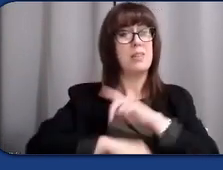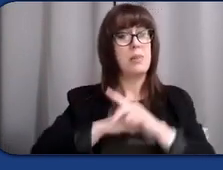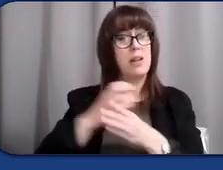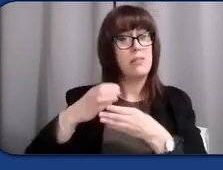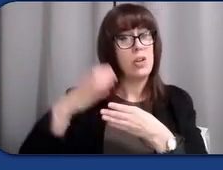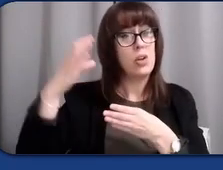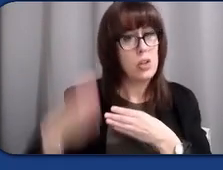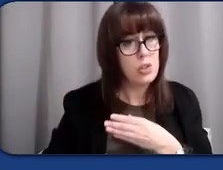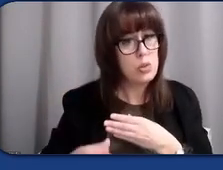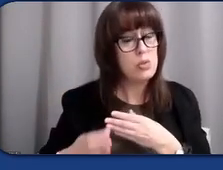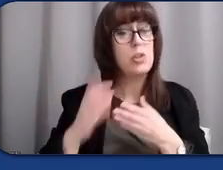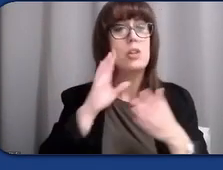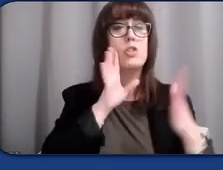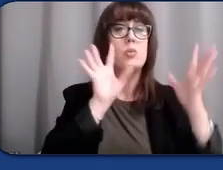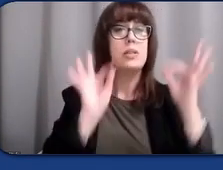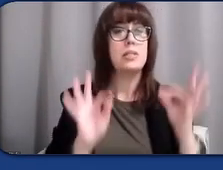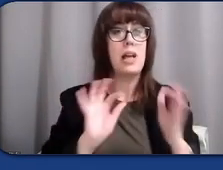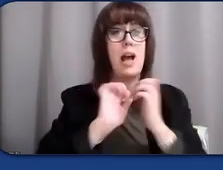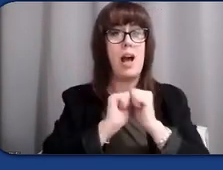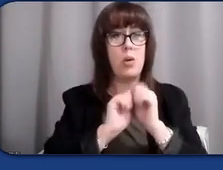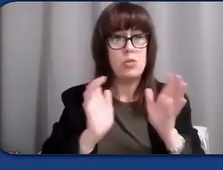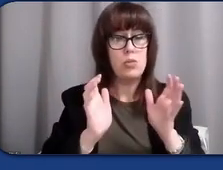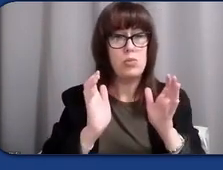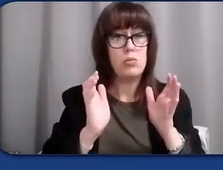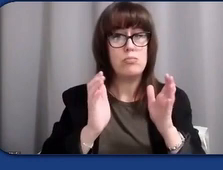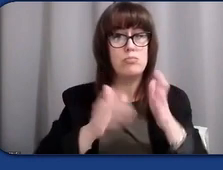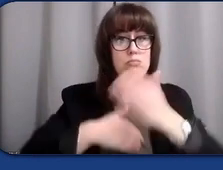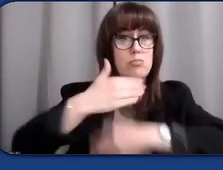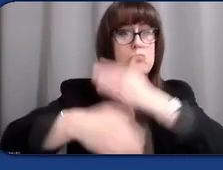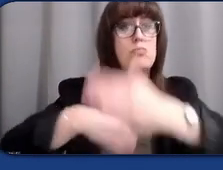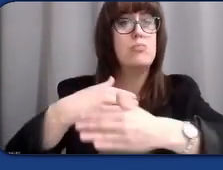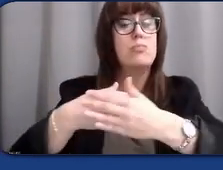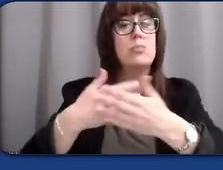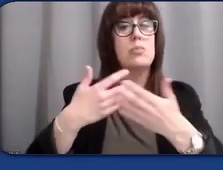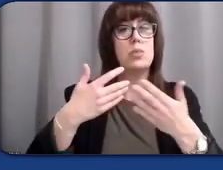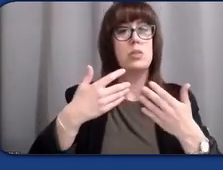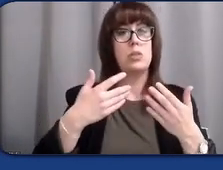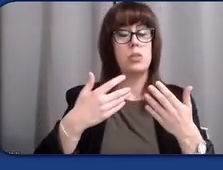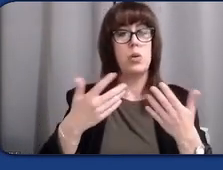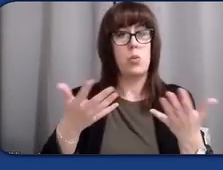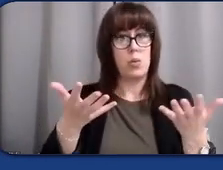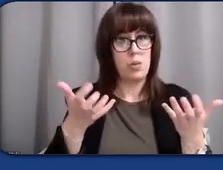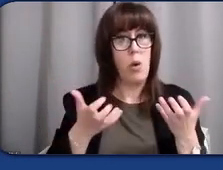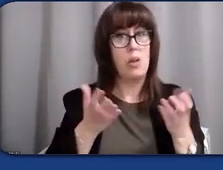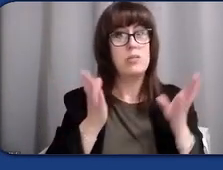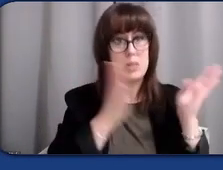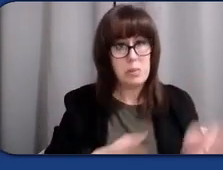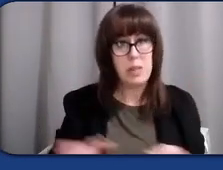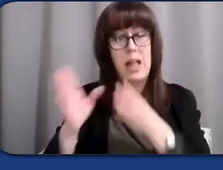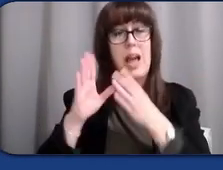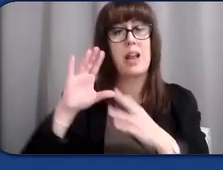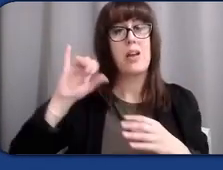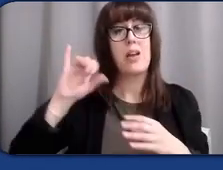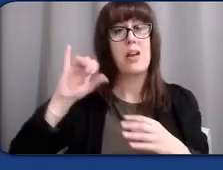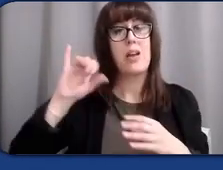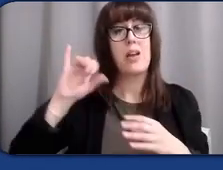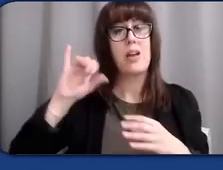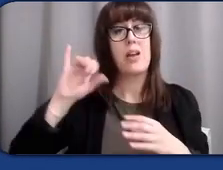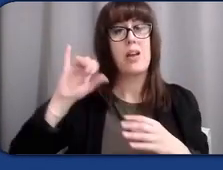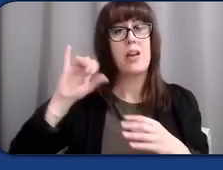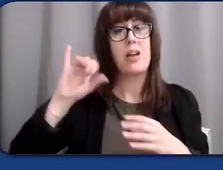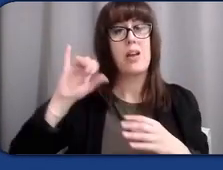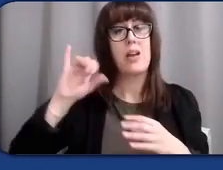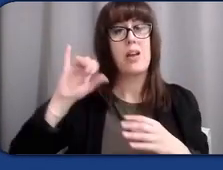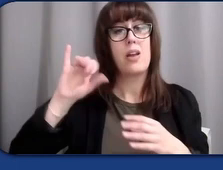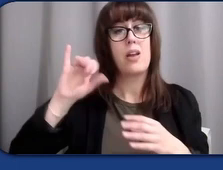perceive this to be able to move forward is we want to get Jock in the context of coming here to the United States. And we wanted to be